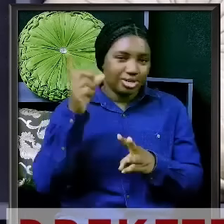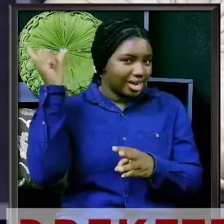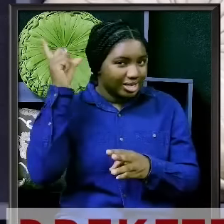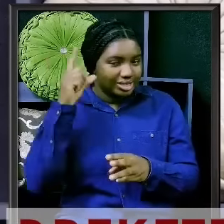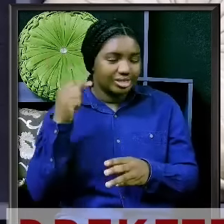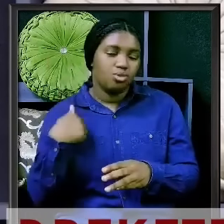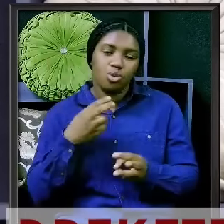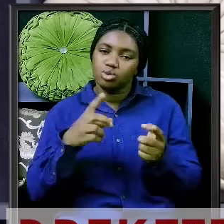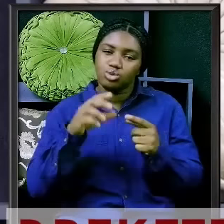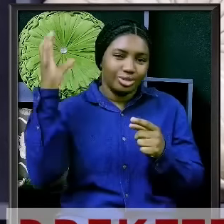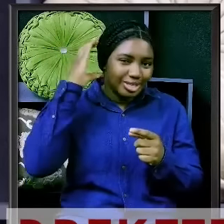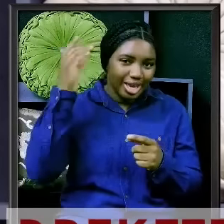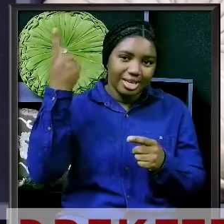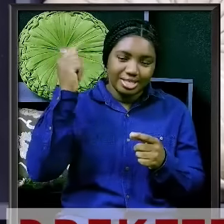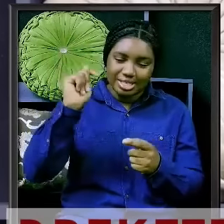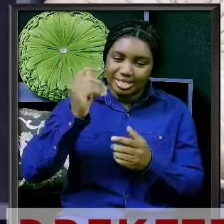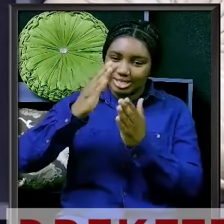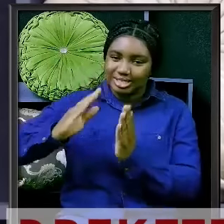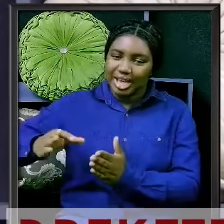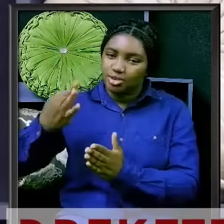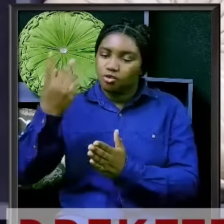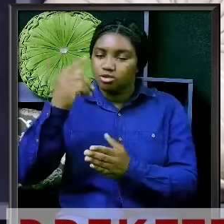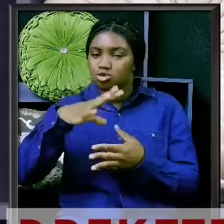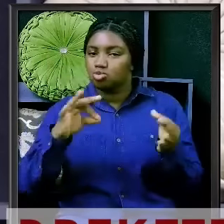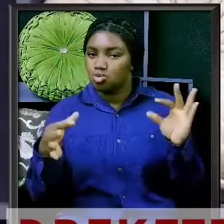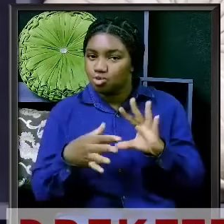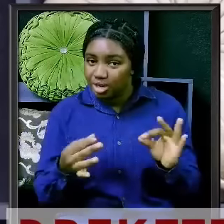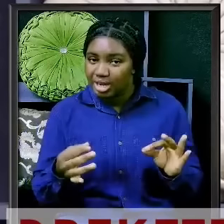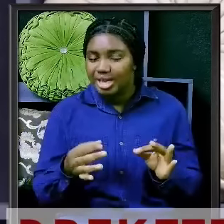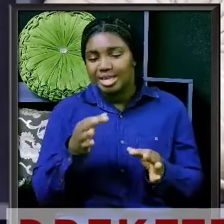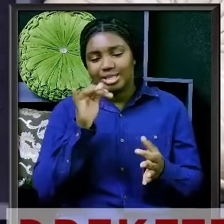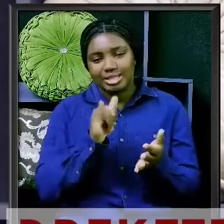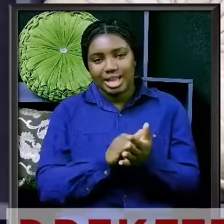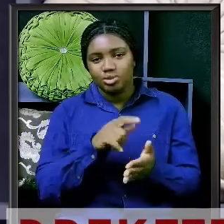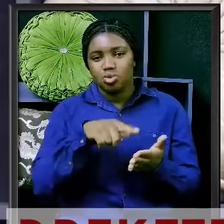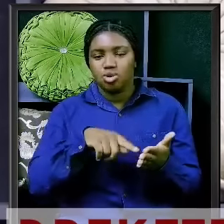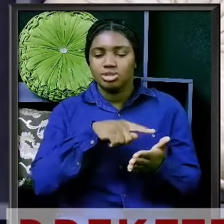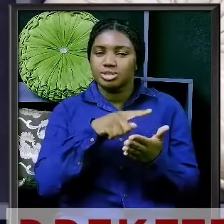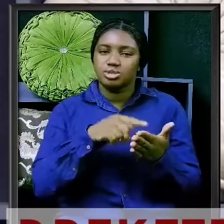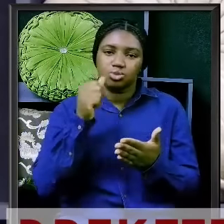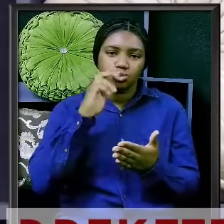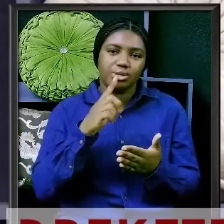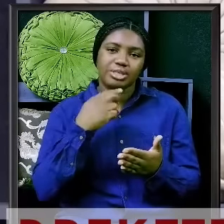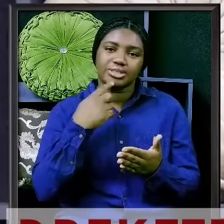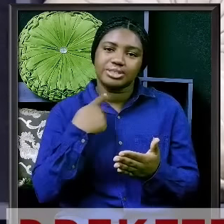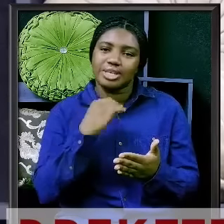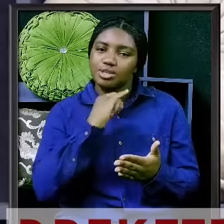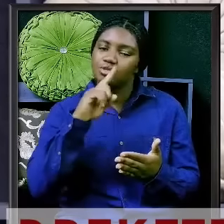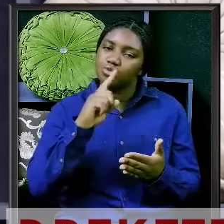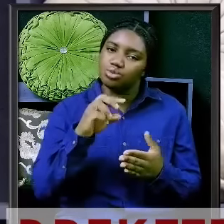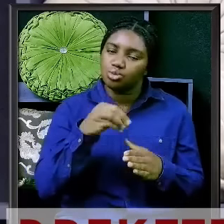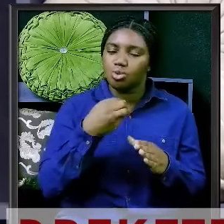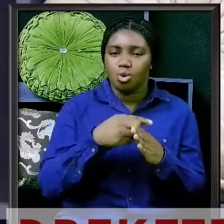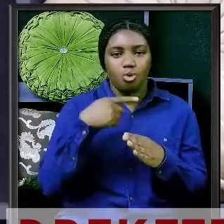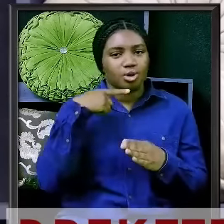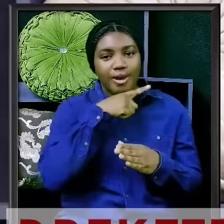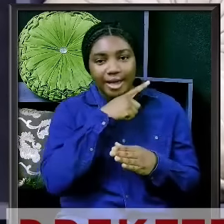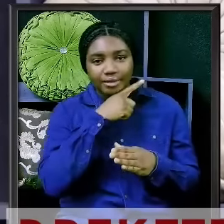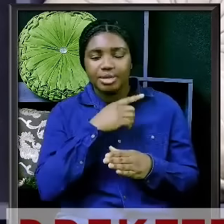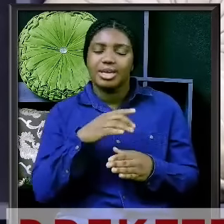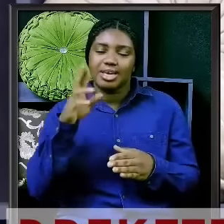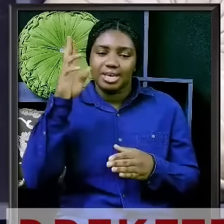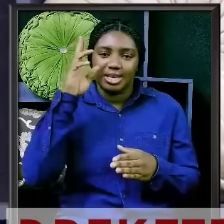because now ain't right to talk. If the thing where the woman claim na lie, if the evidence where the woman bring na lie, say